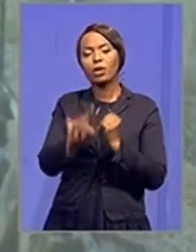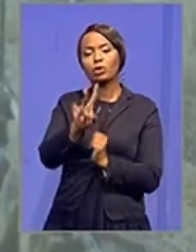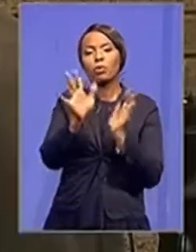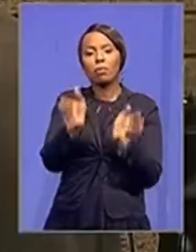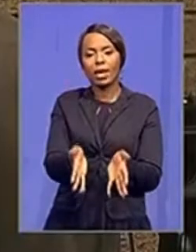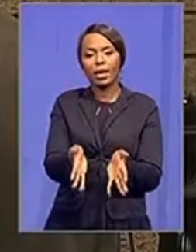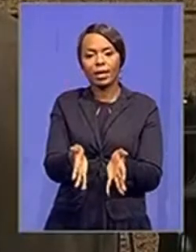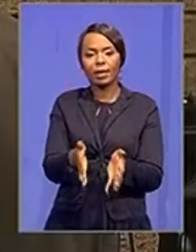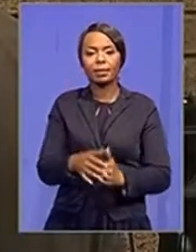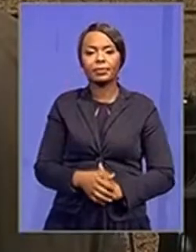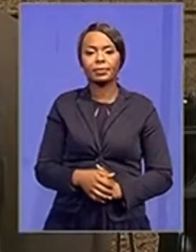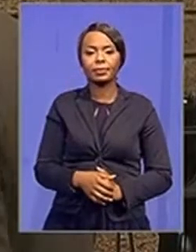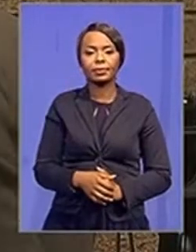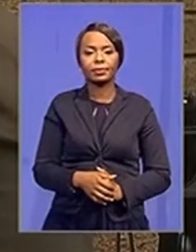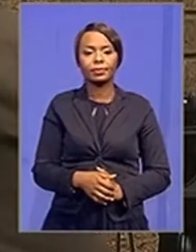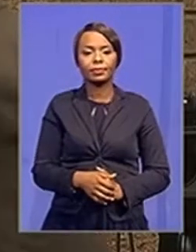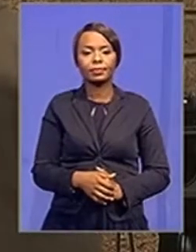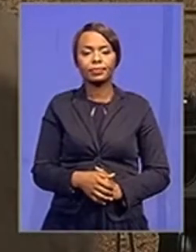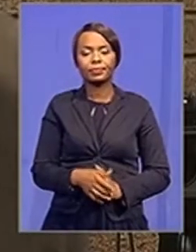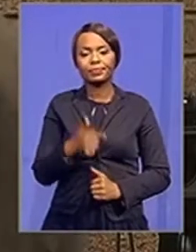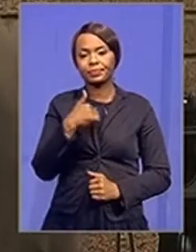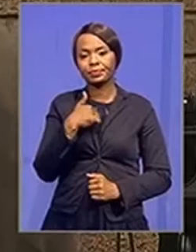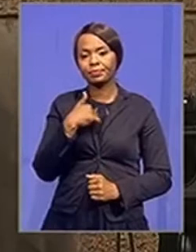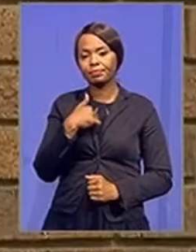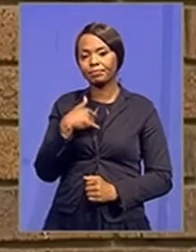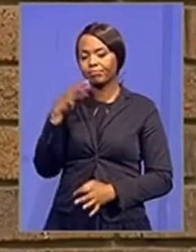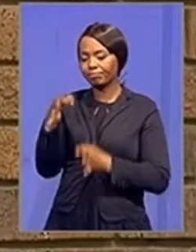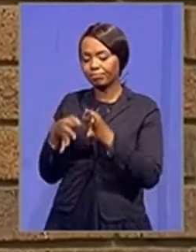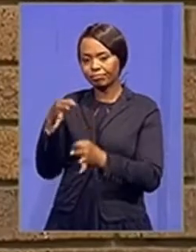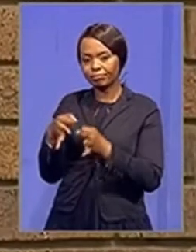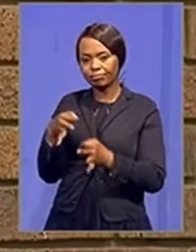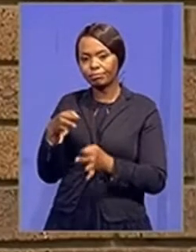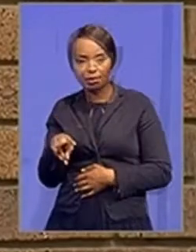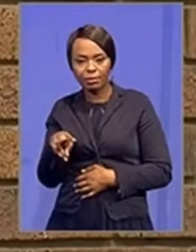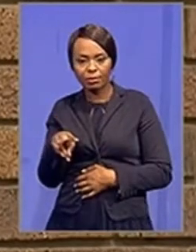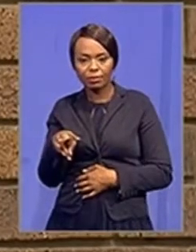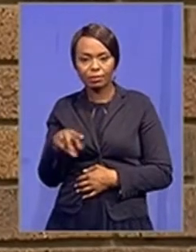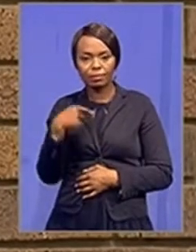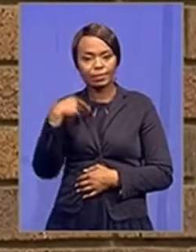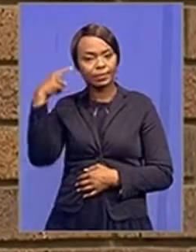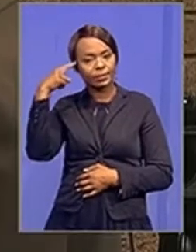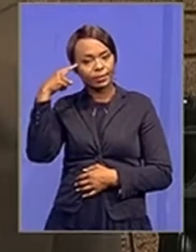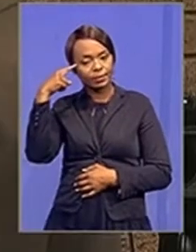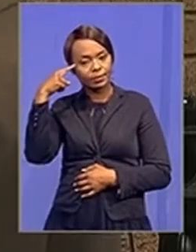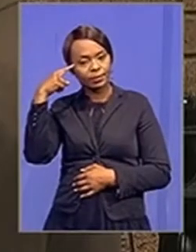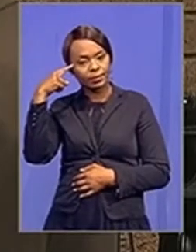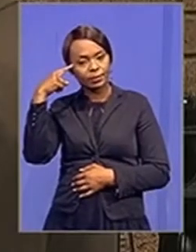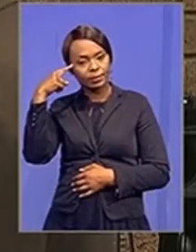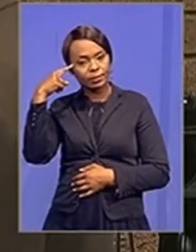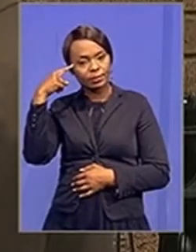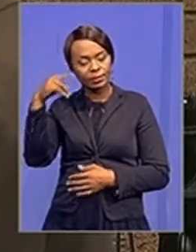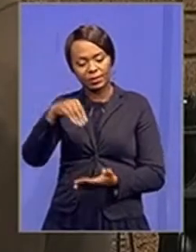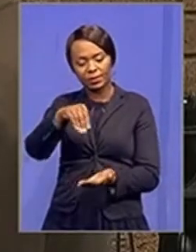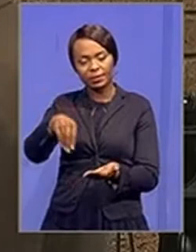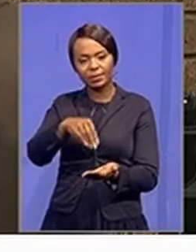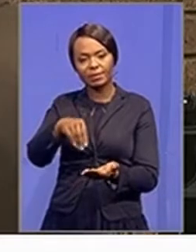ka teng le tshwanetse ke etsa kwa ke nagana gore o na tshela dijo tse dintsi ka nako